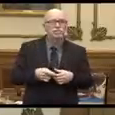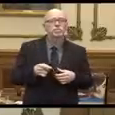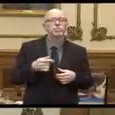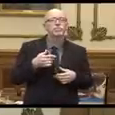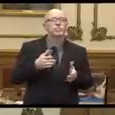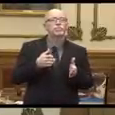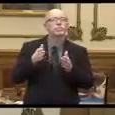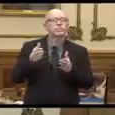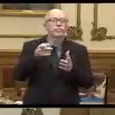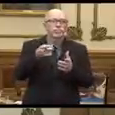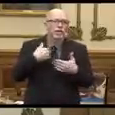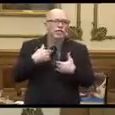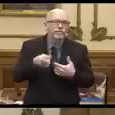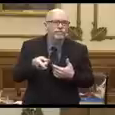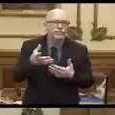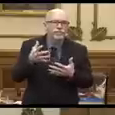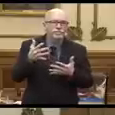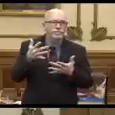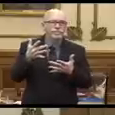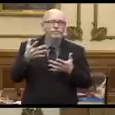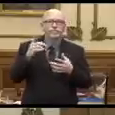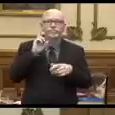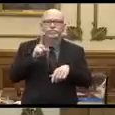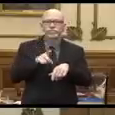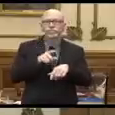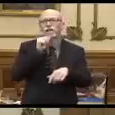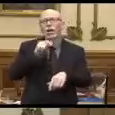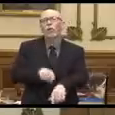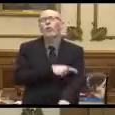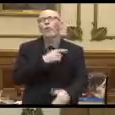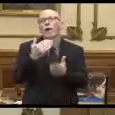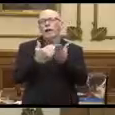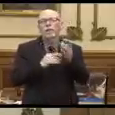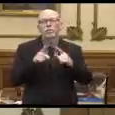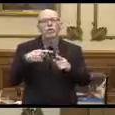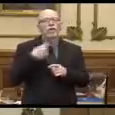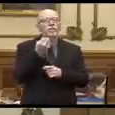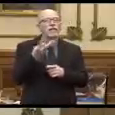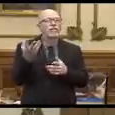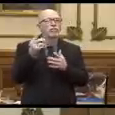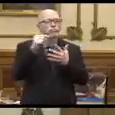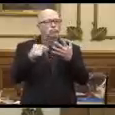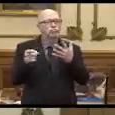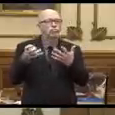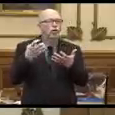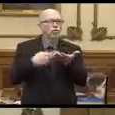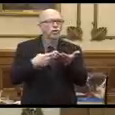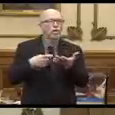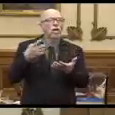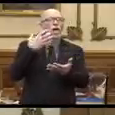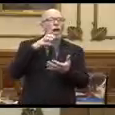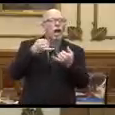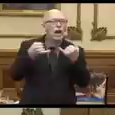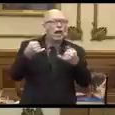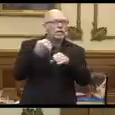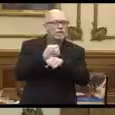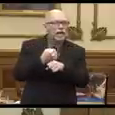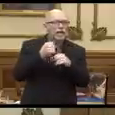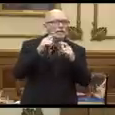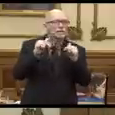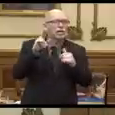a not lengthy list, but you've got multiple items to go over, but the hotline stats, some updates there,